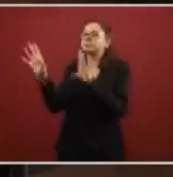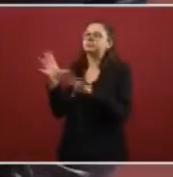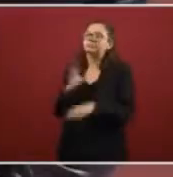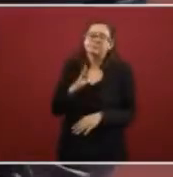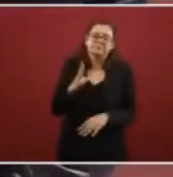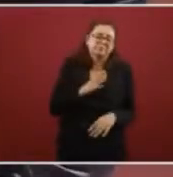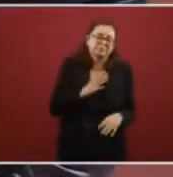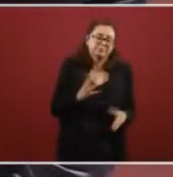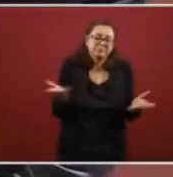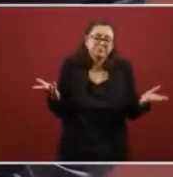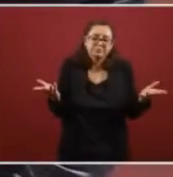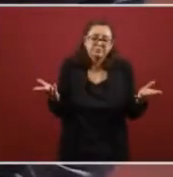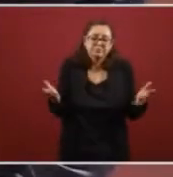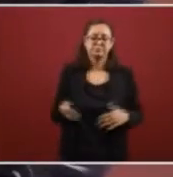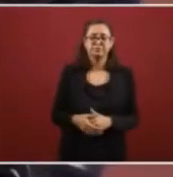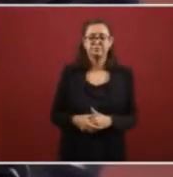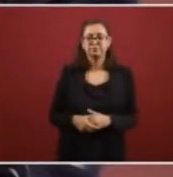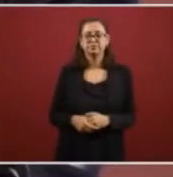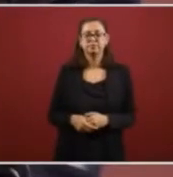told.